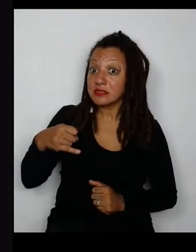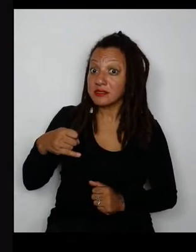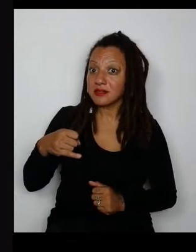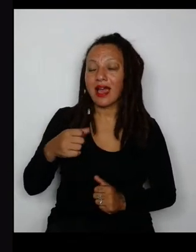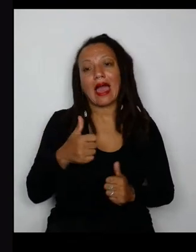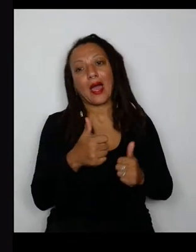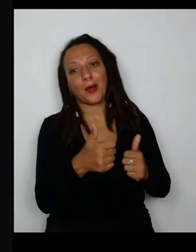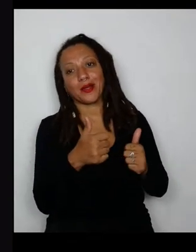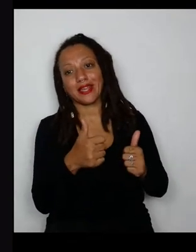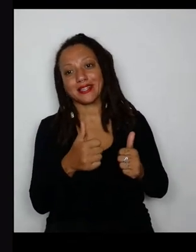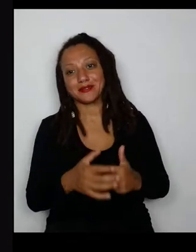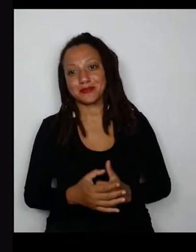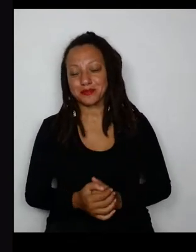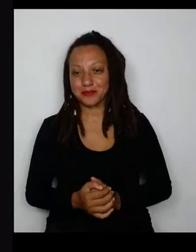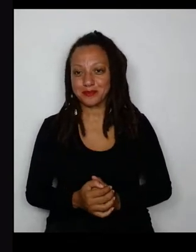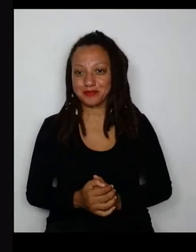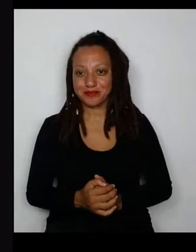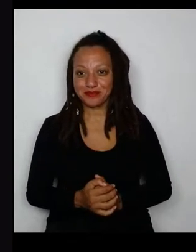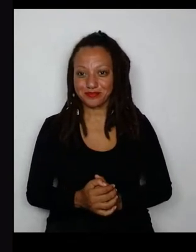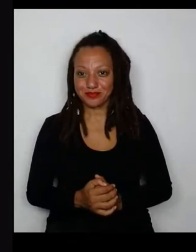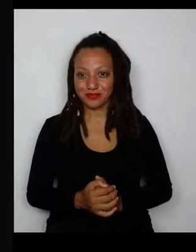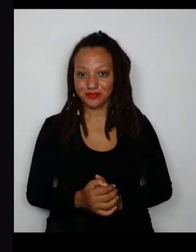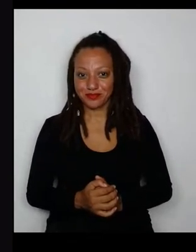yes yes we can hear you